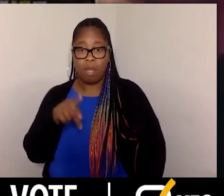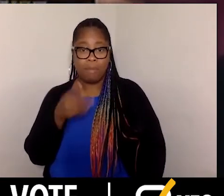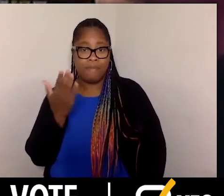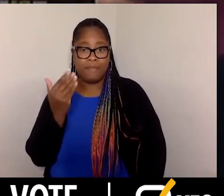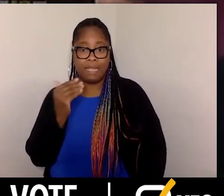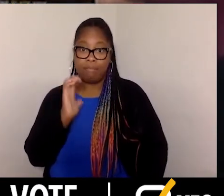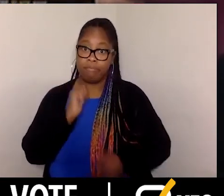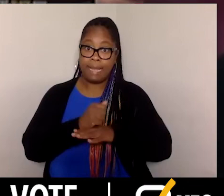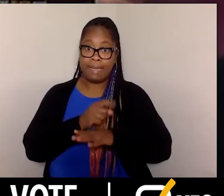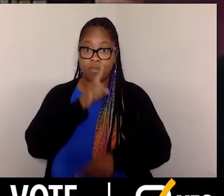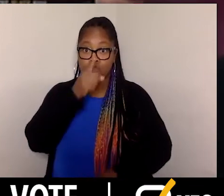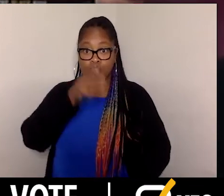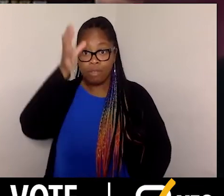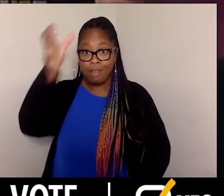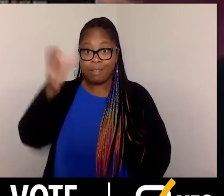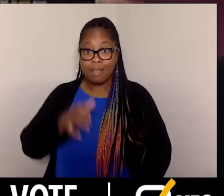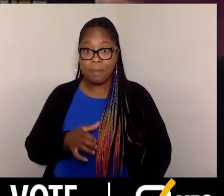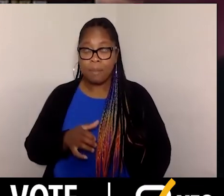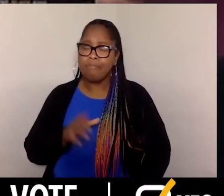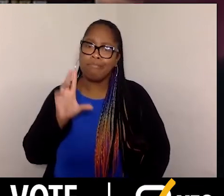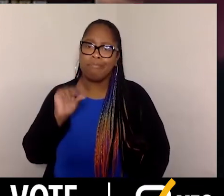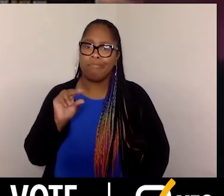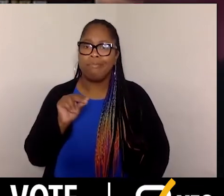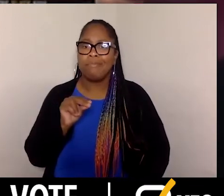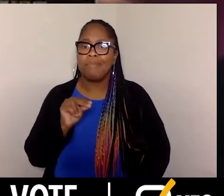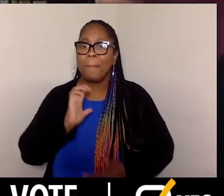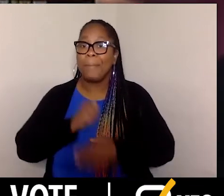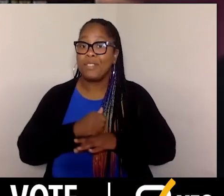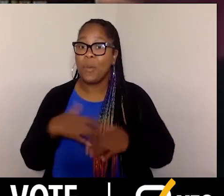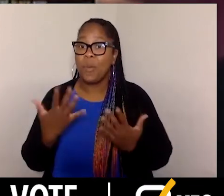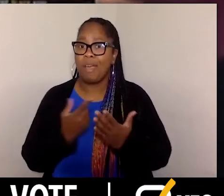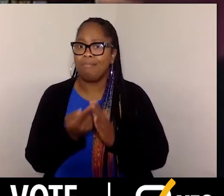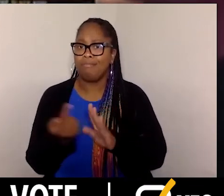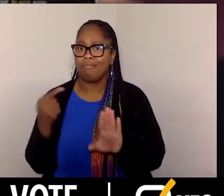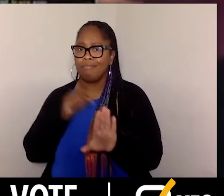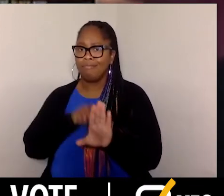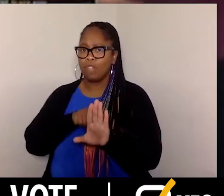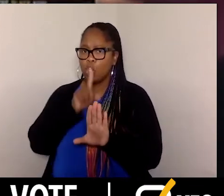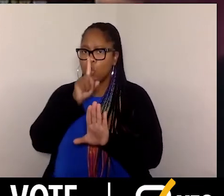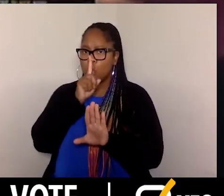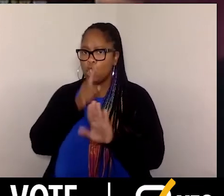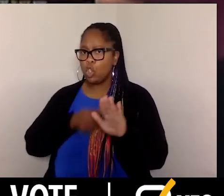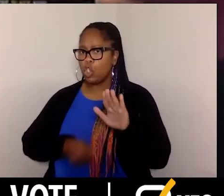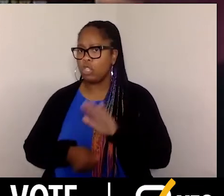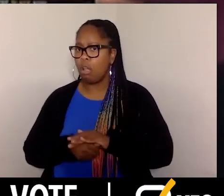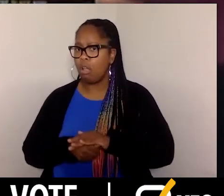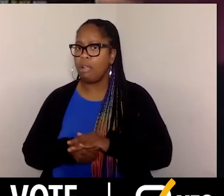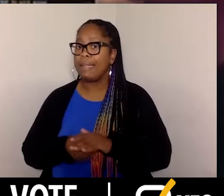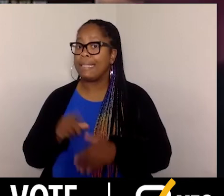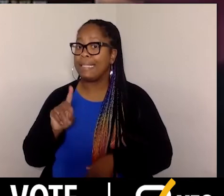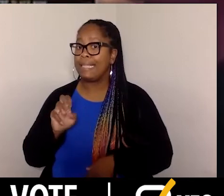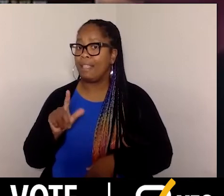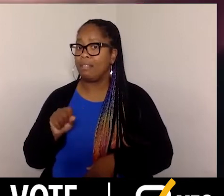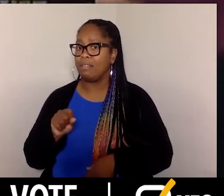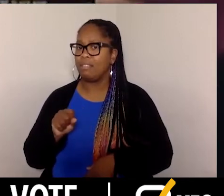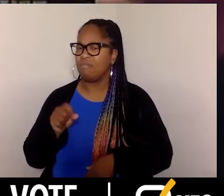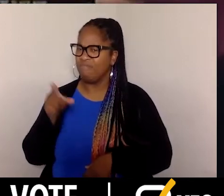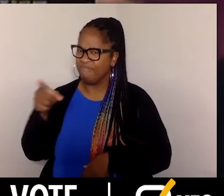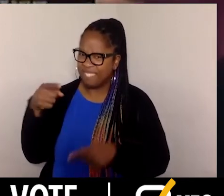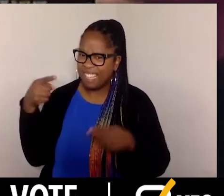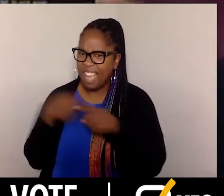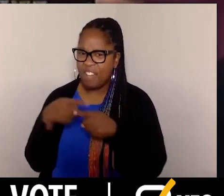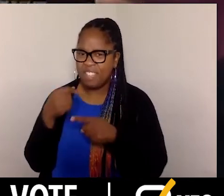It's based on backdoor deals. And it is a conflict of interest. And she should